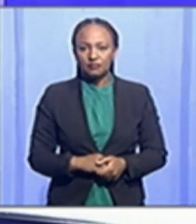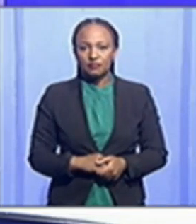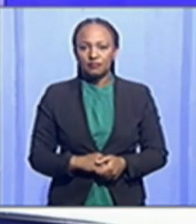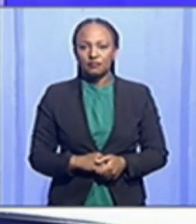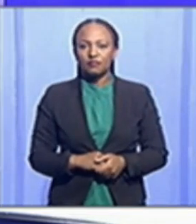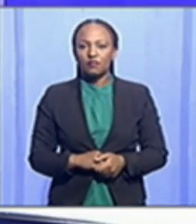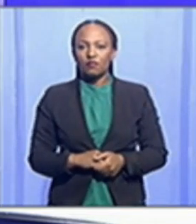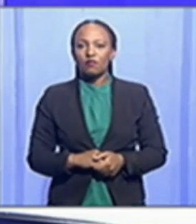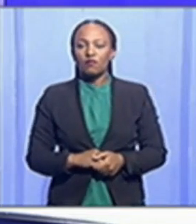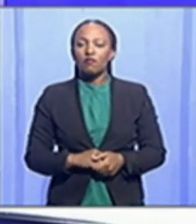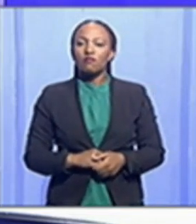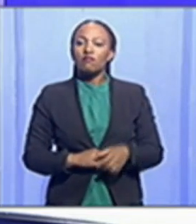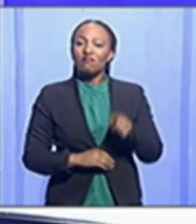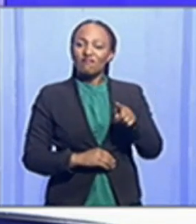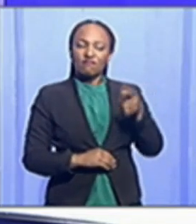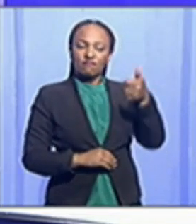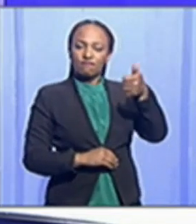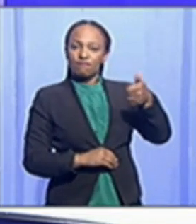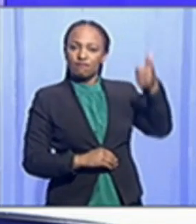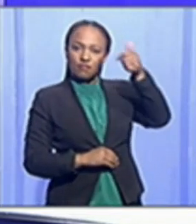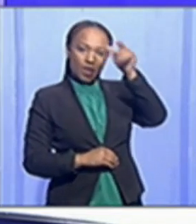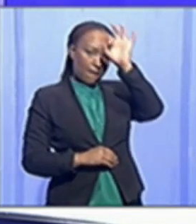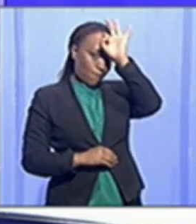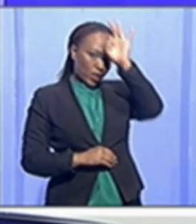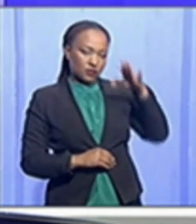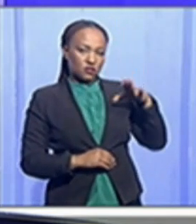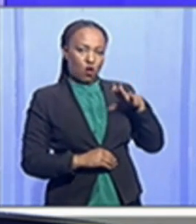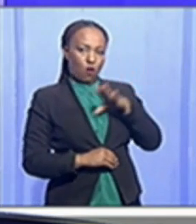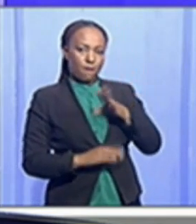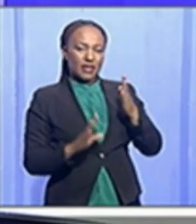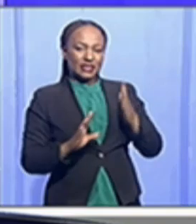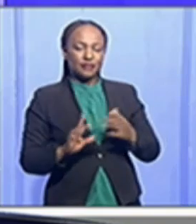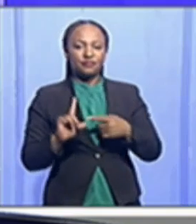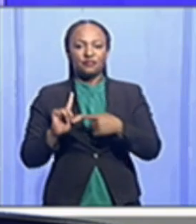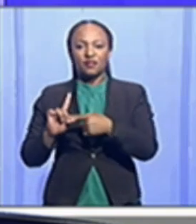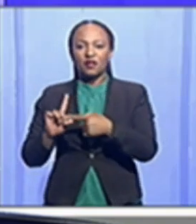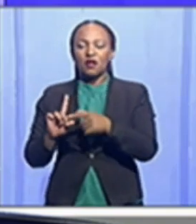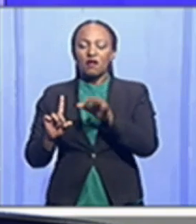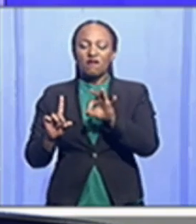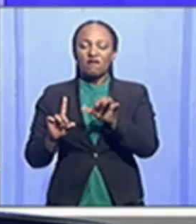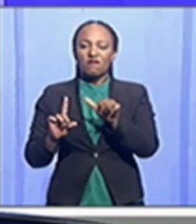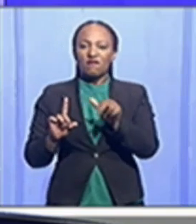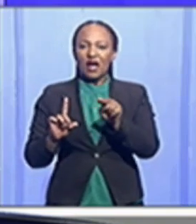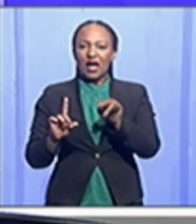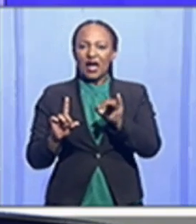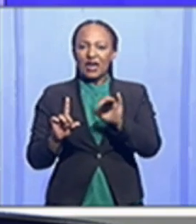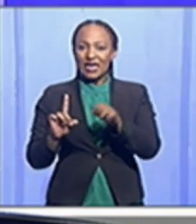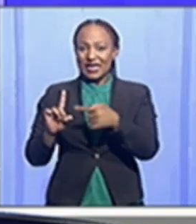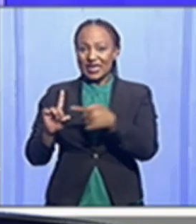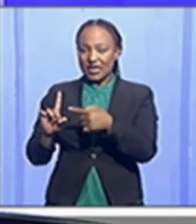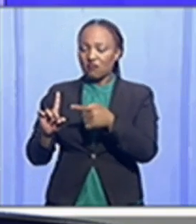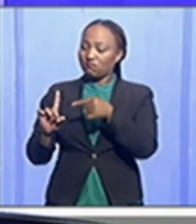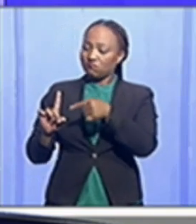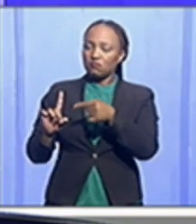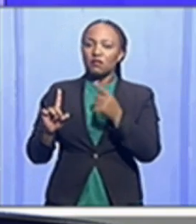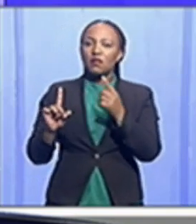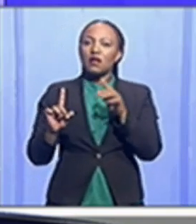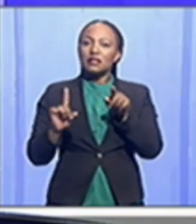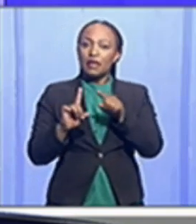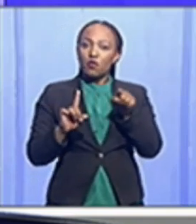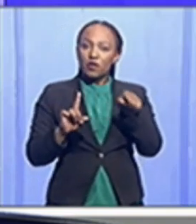Mokomishinara wa bosetšhaba wa maphodisa General Fani Masemola o hlwele a le ka Eastern Cape a farafarilwe ke molekgotlaphethiši wa polokego ya setšhaba